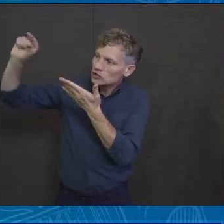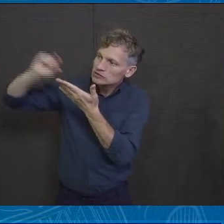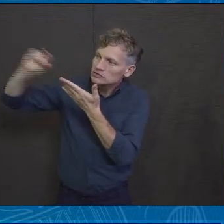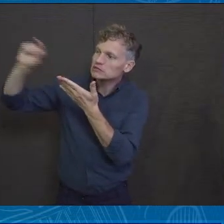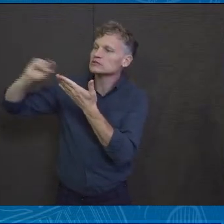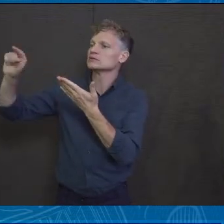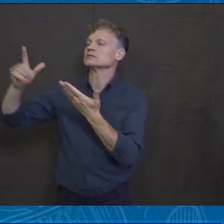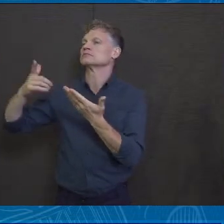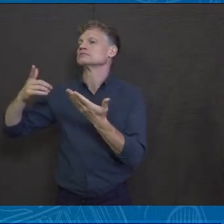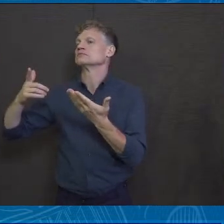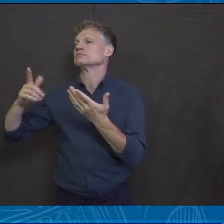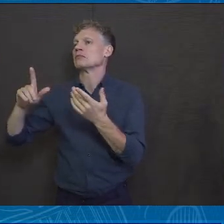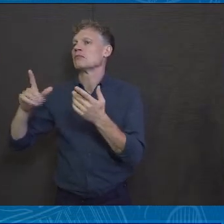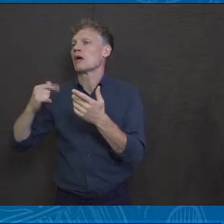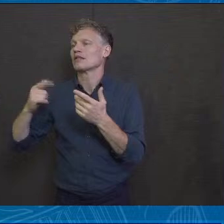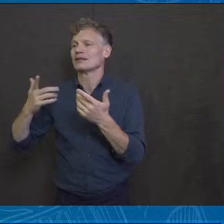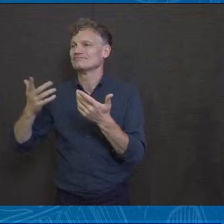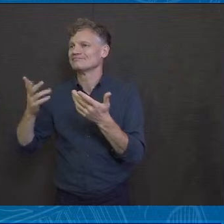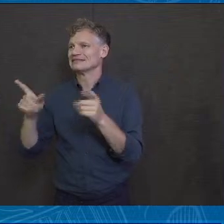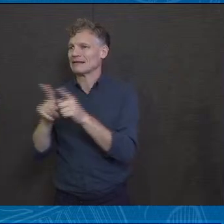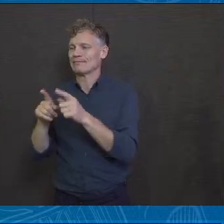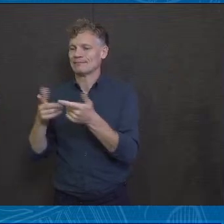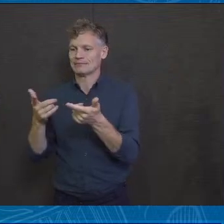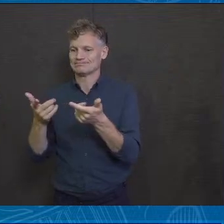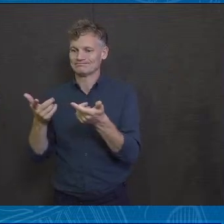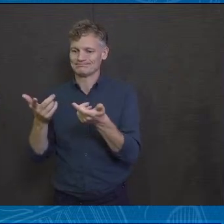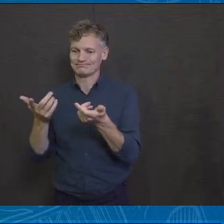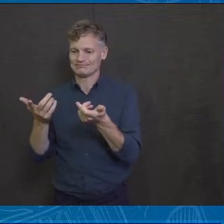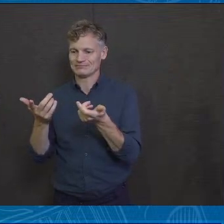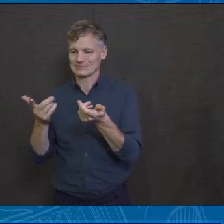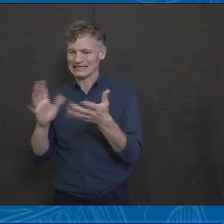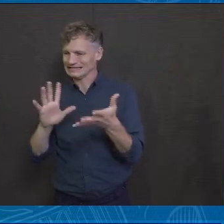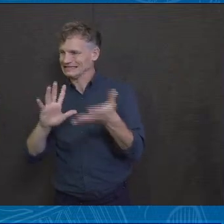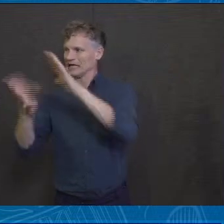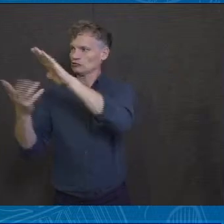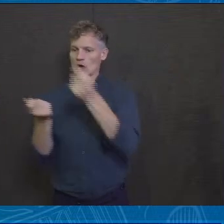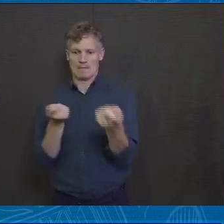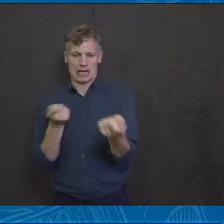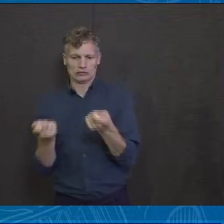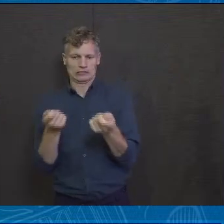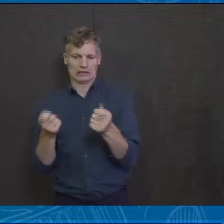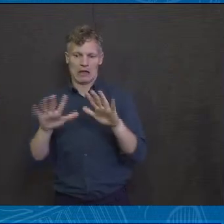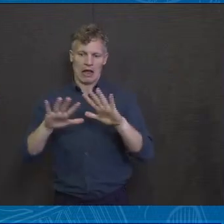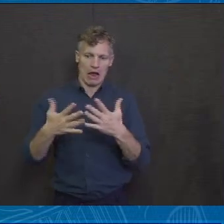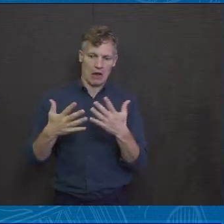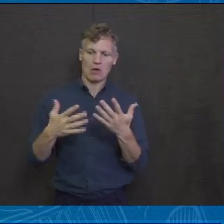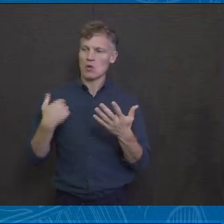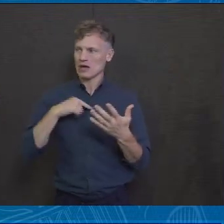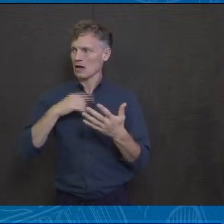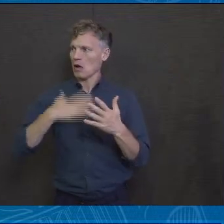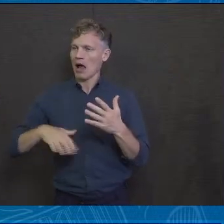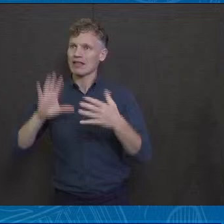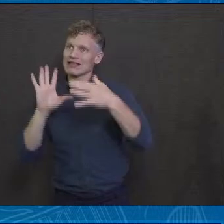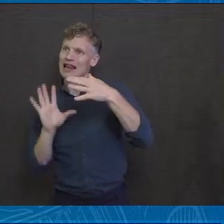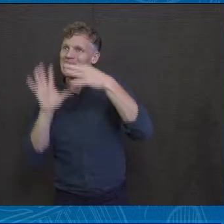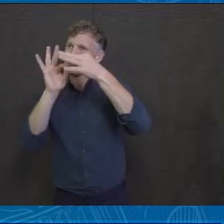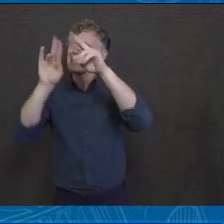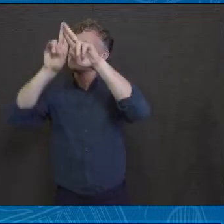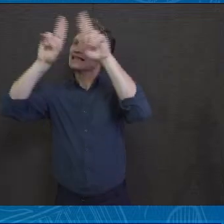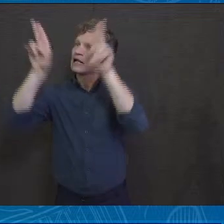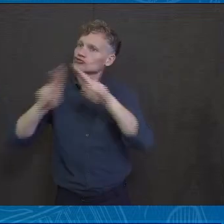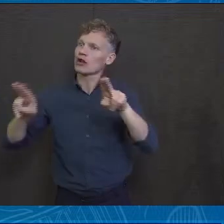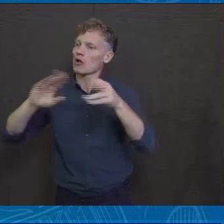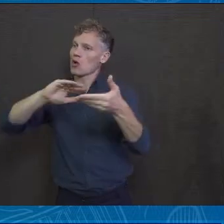other type of risk transfer in our country. We try to conduct with the international organization to save the